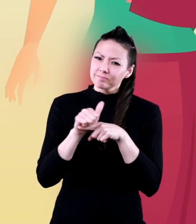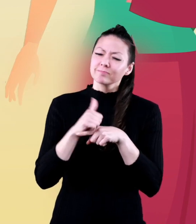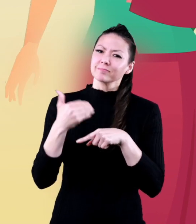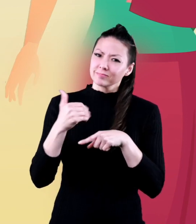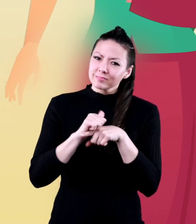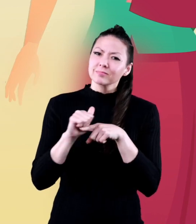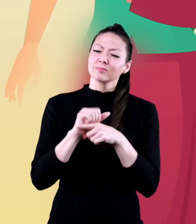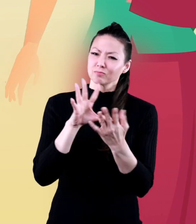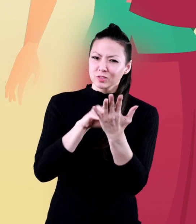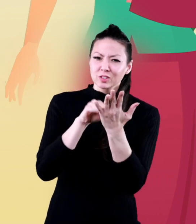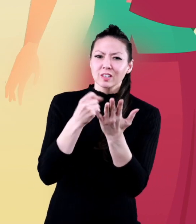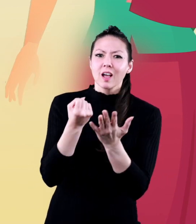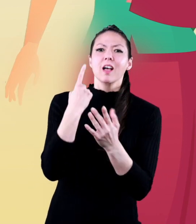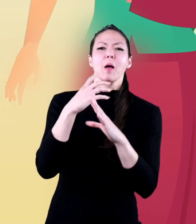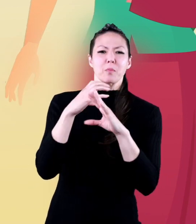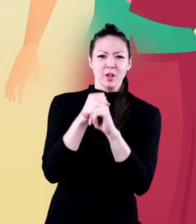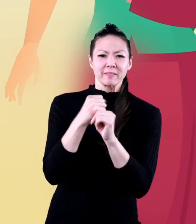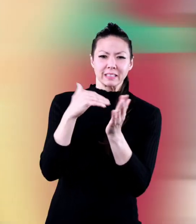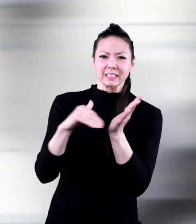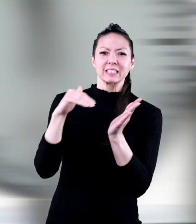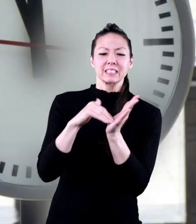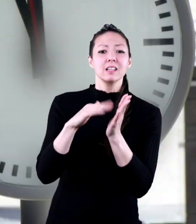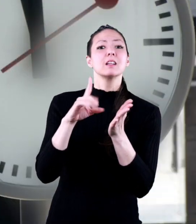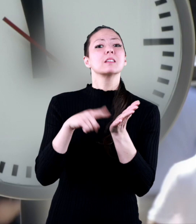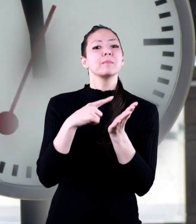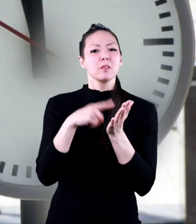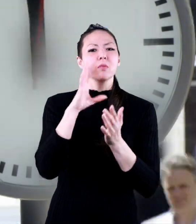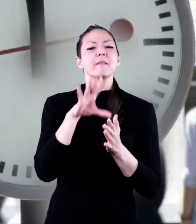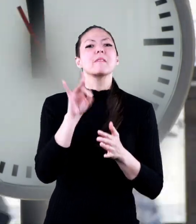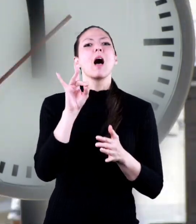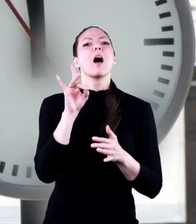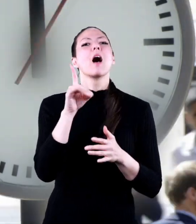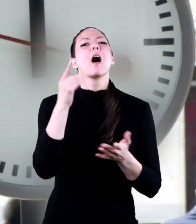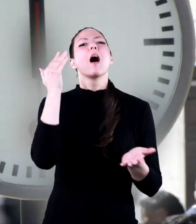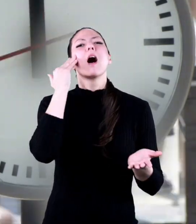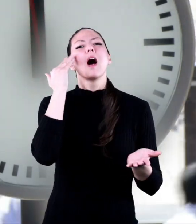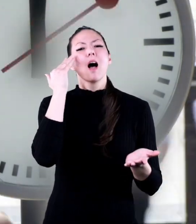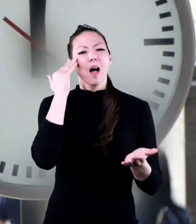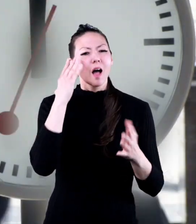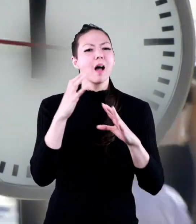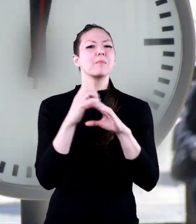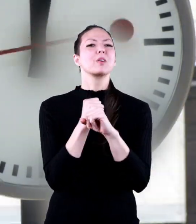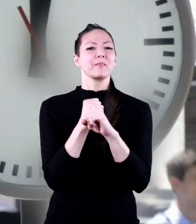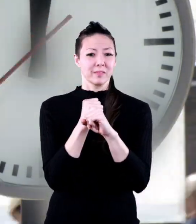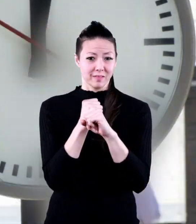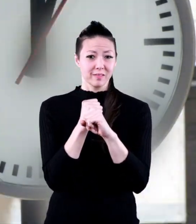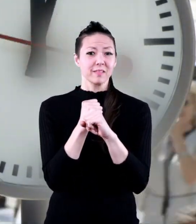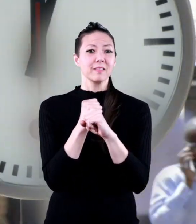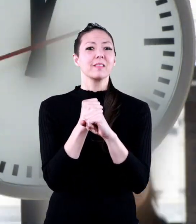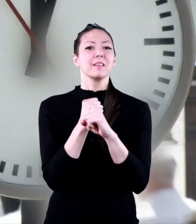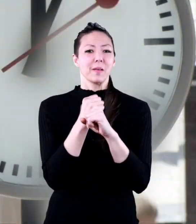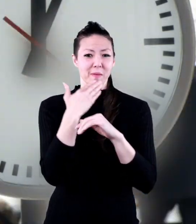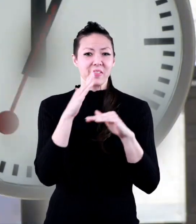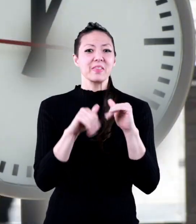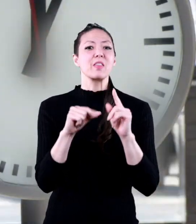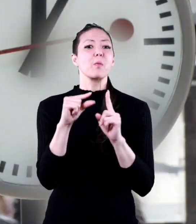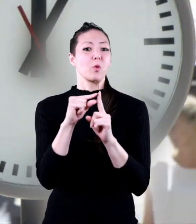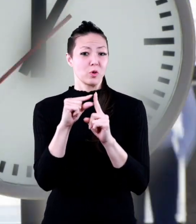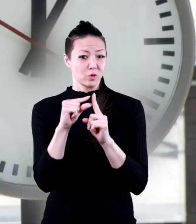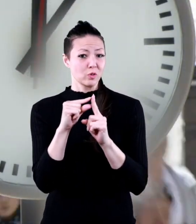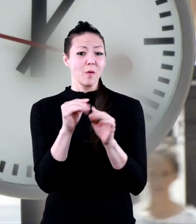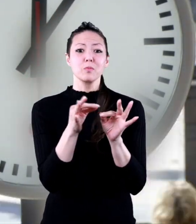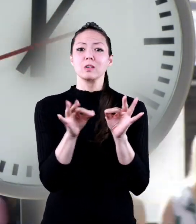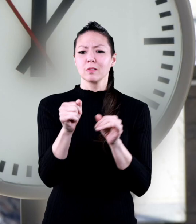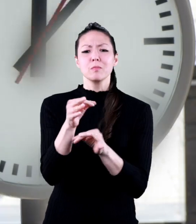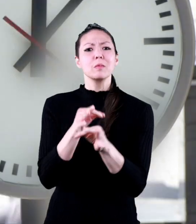and practice to learn abbreviations. And sometimes you'll find that you know the abbreviation better than the word or